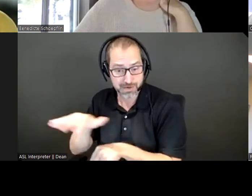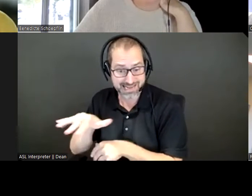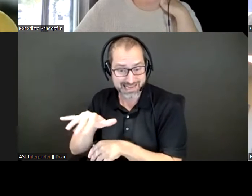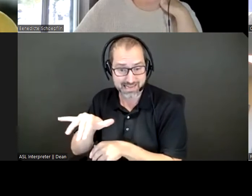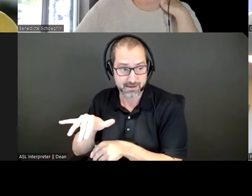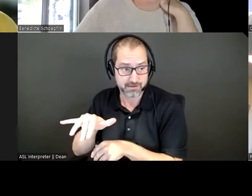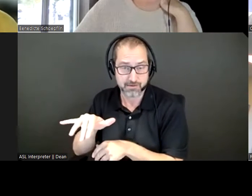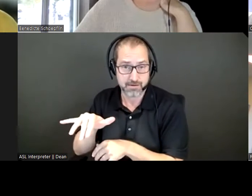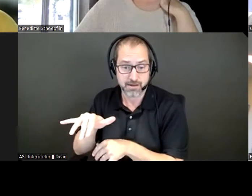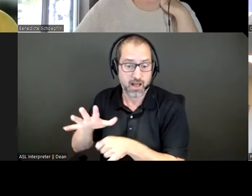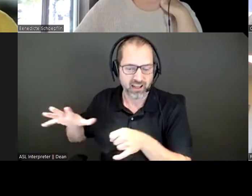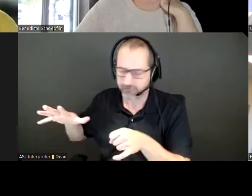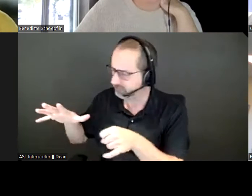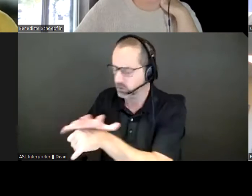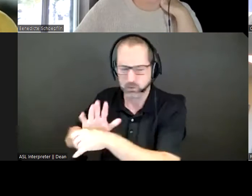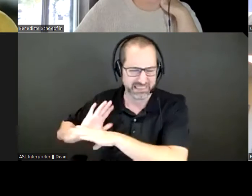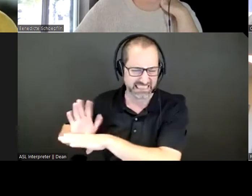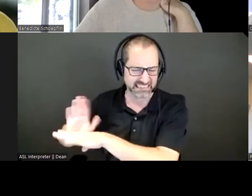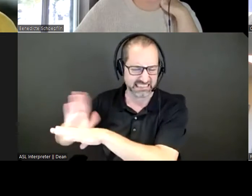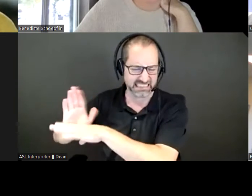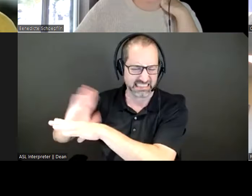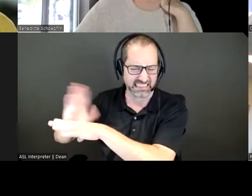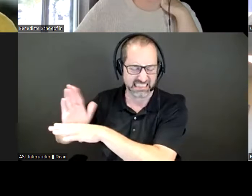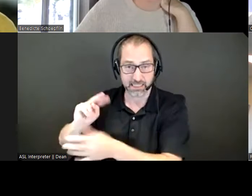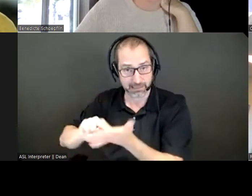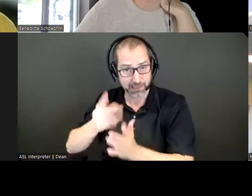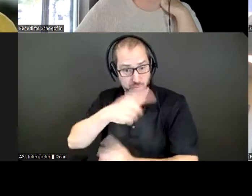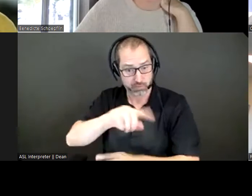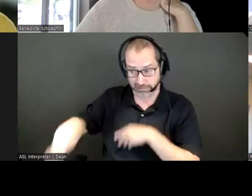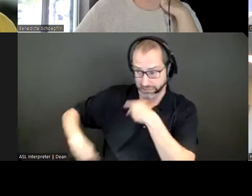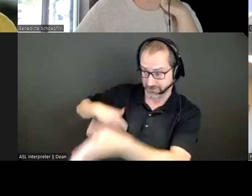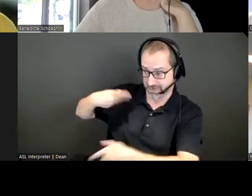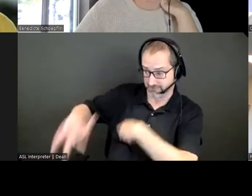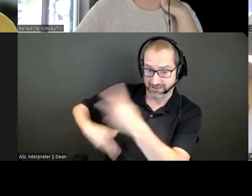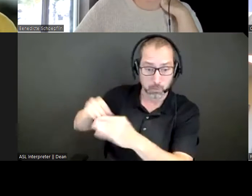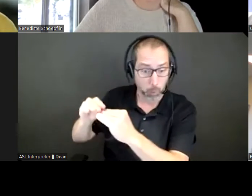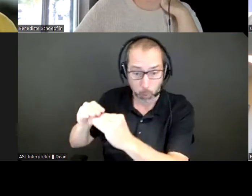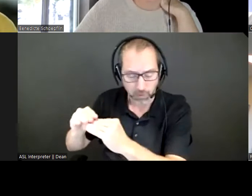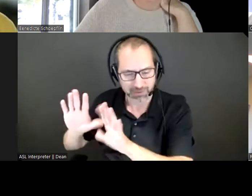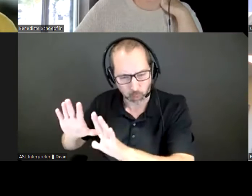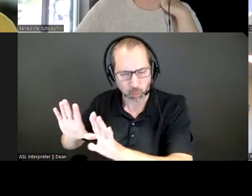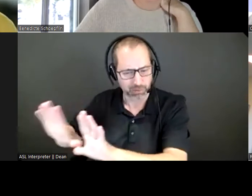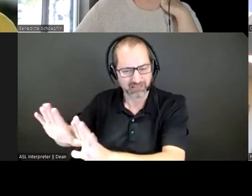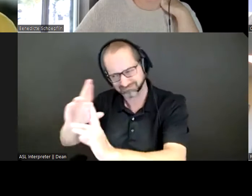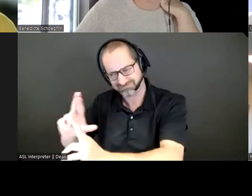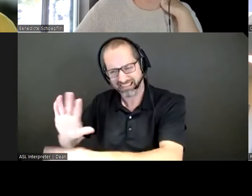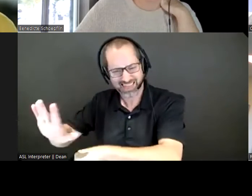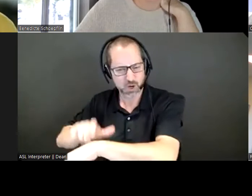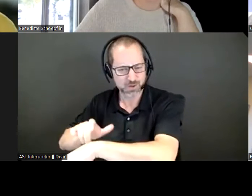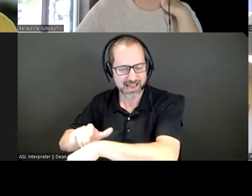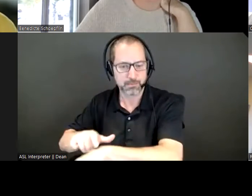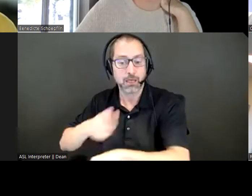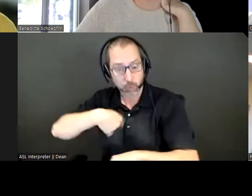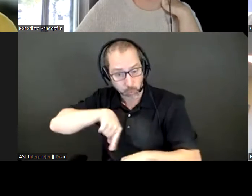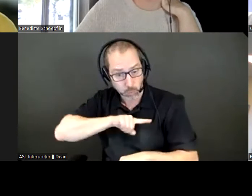they're fully booked. We should not burden them anymore. It is us settlers who have to do this work. Right.